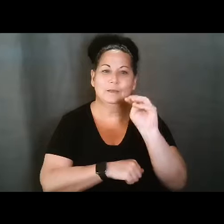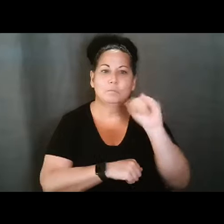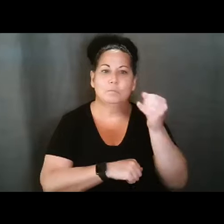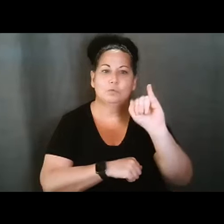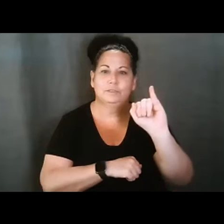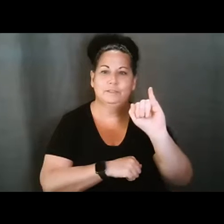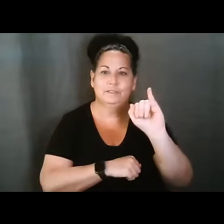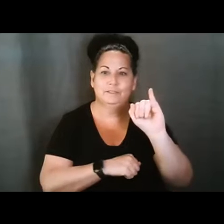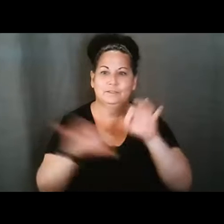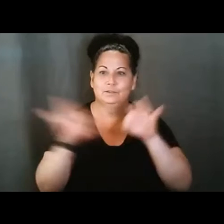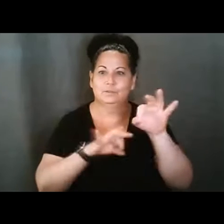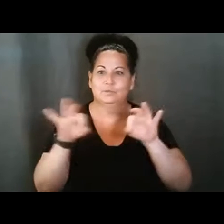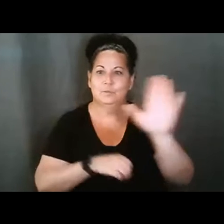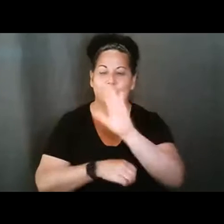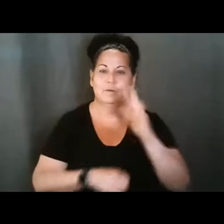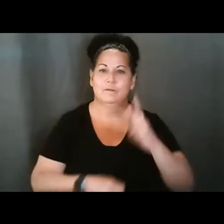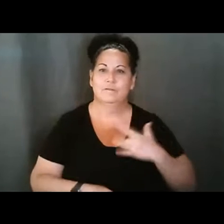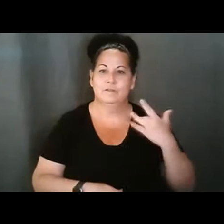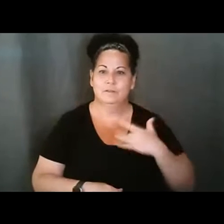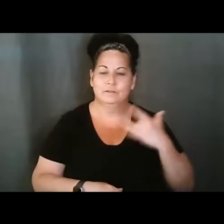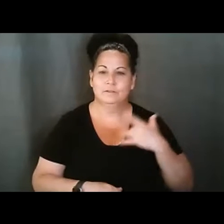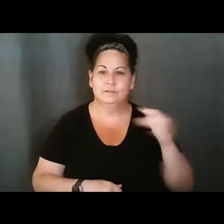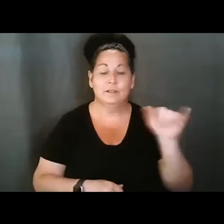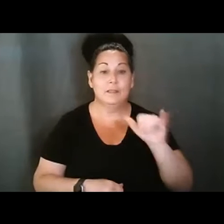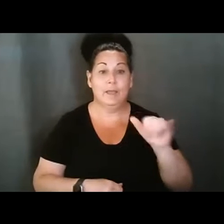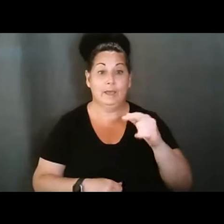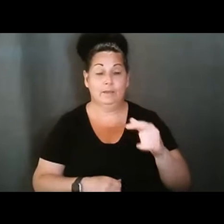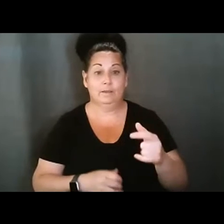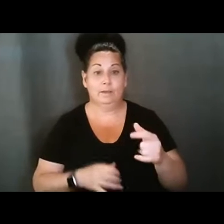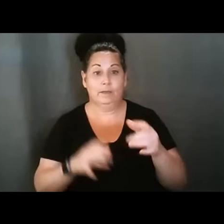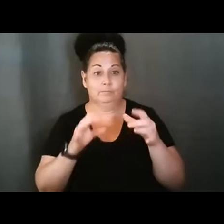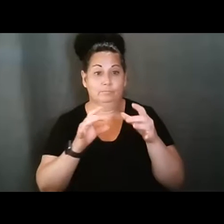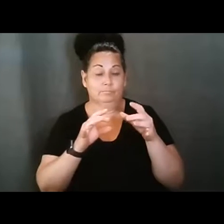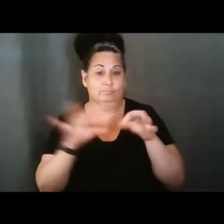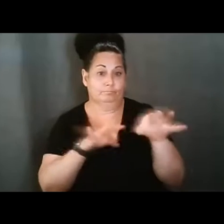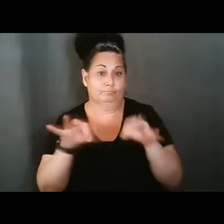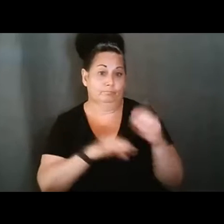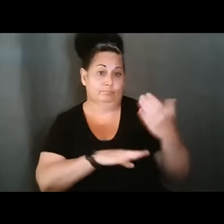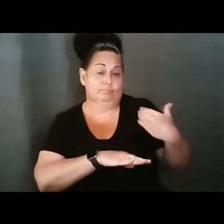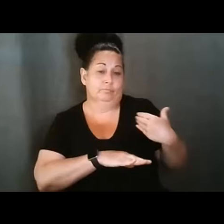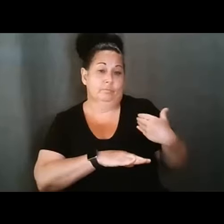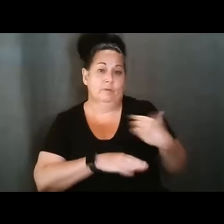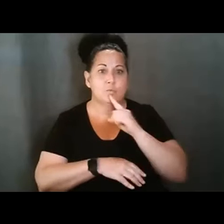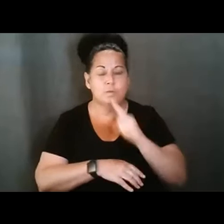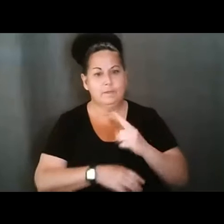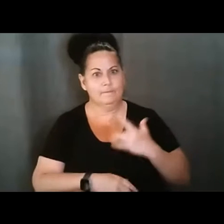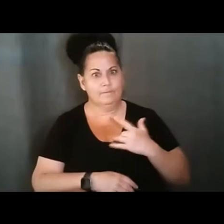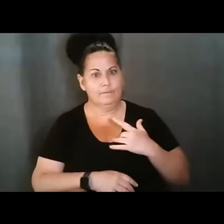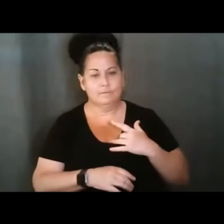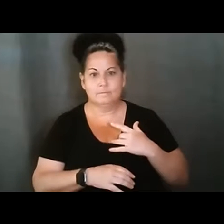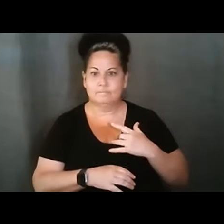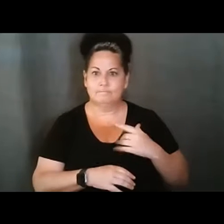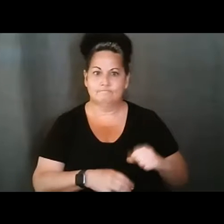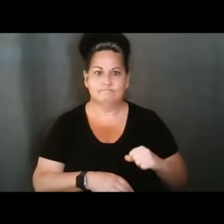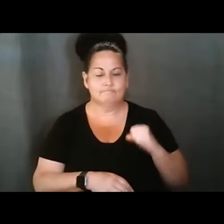well. As I stated earlier, we are so very fortunate to have Dr. Flowers with us this